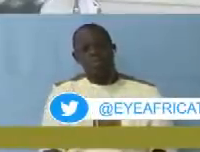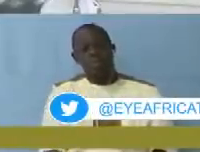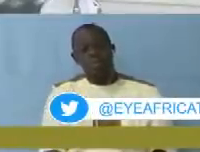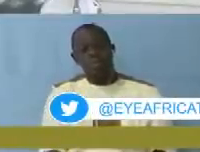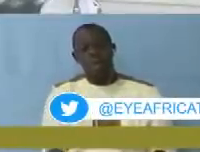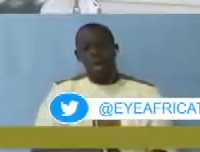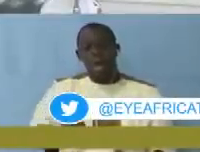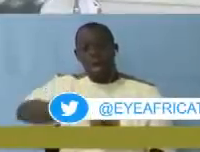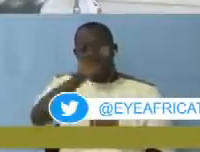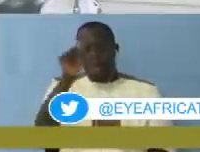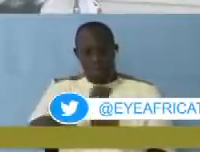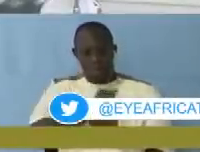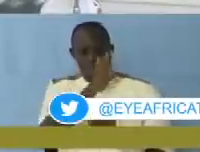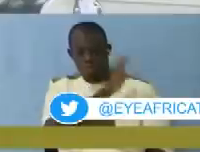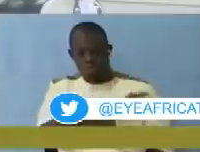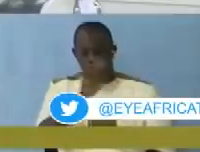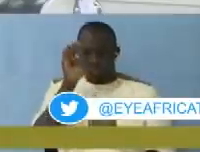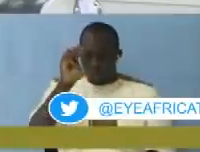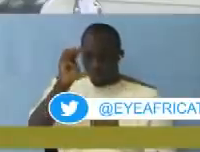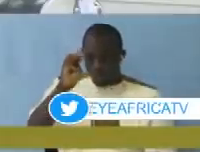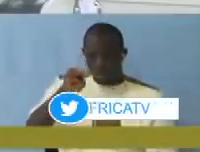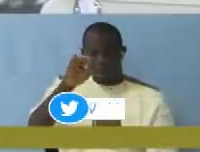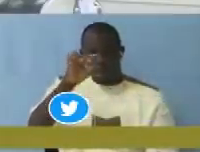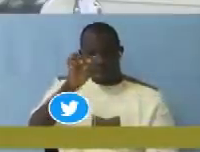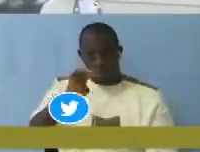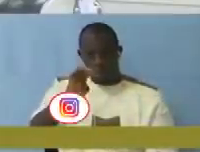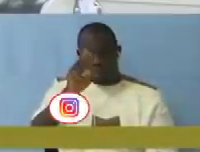And he also mentioned Musa Kinte.